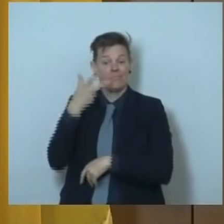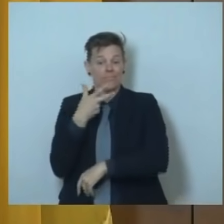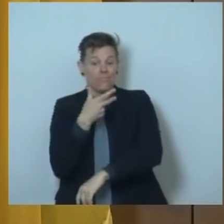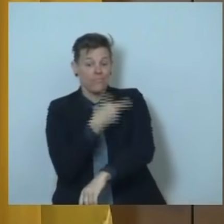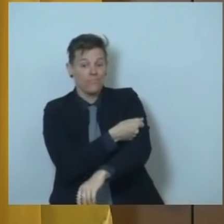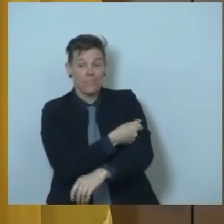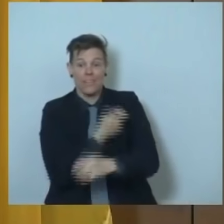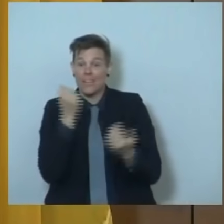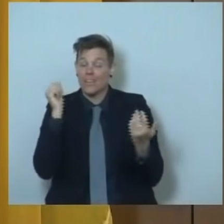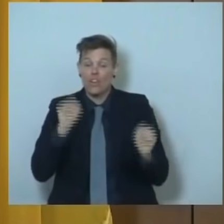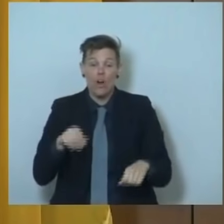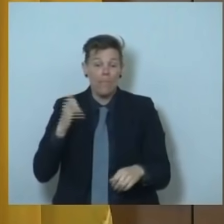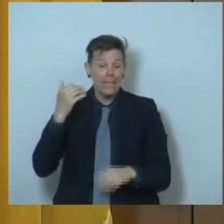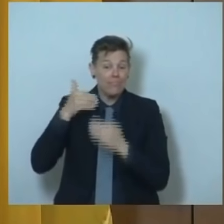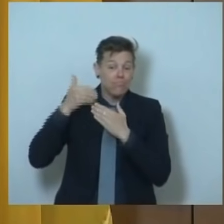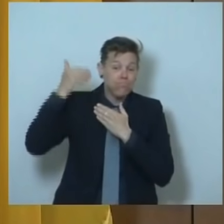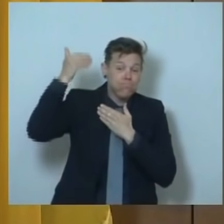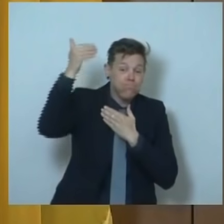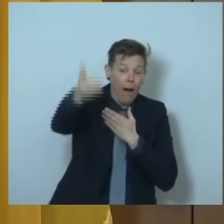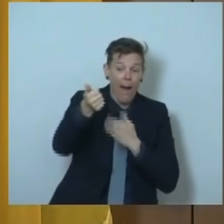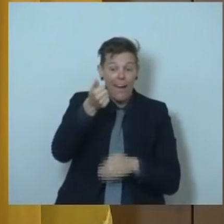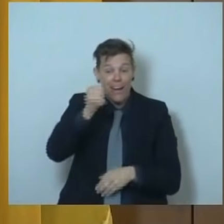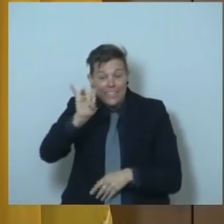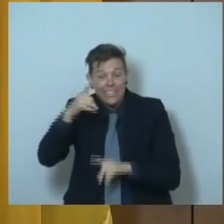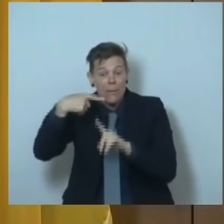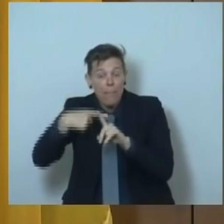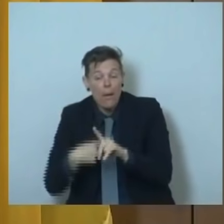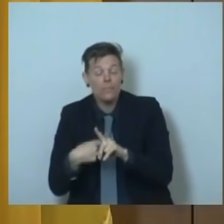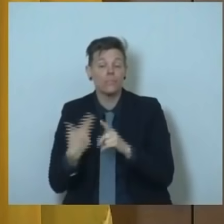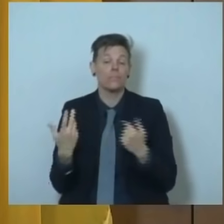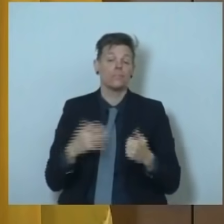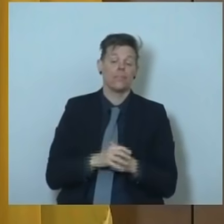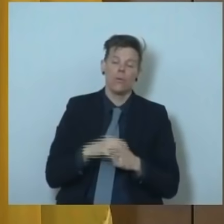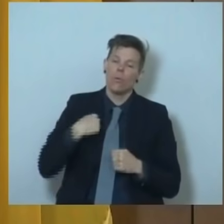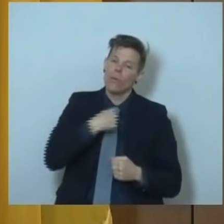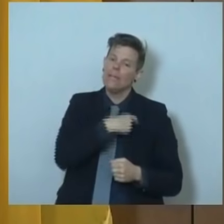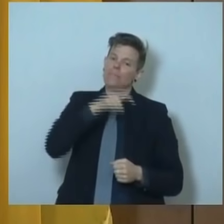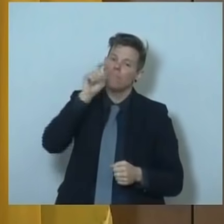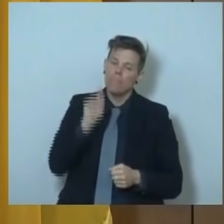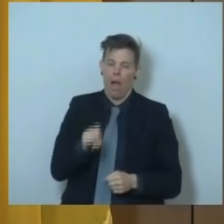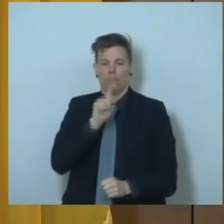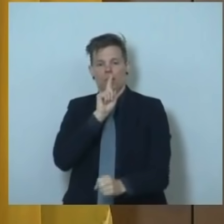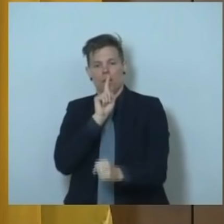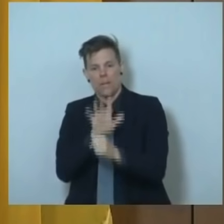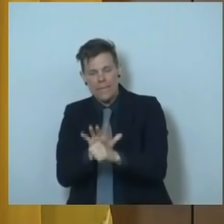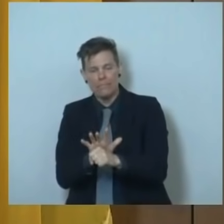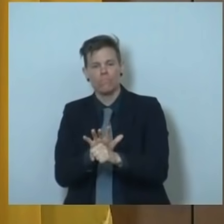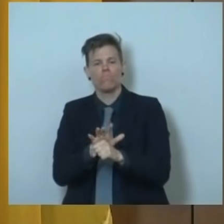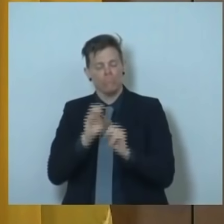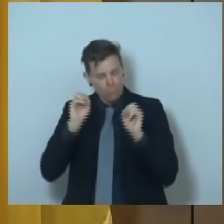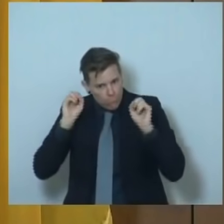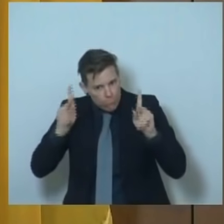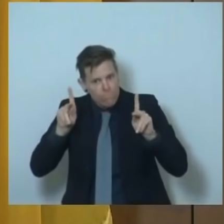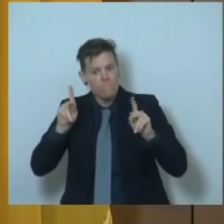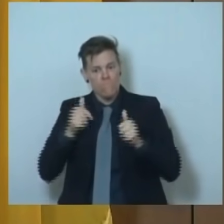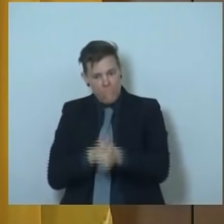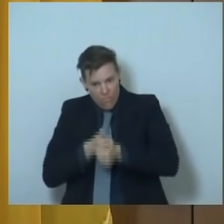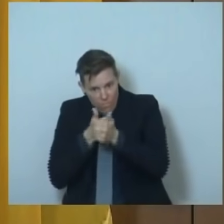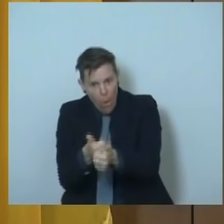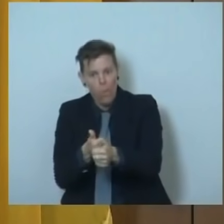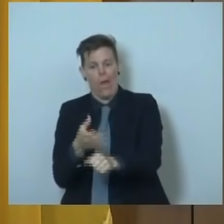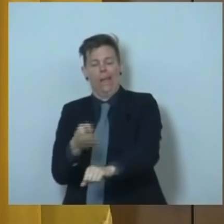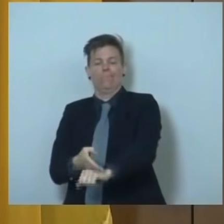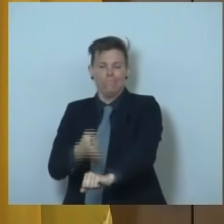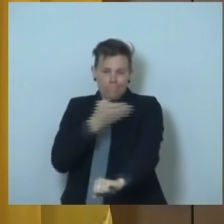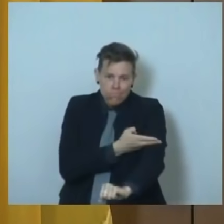if we double down on our commitment to do better. Lessen your travel, wear these